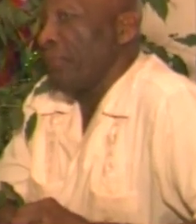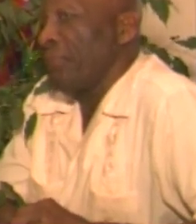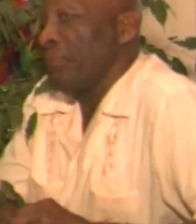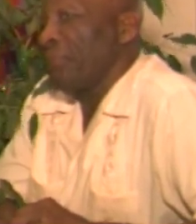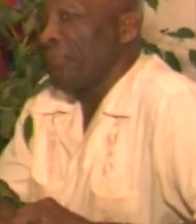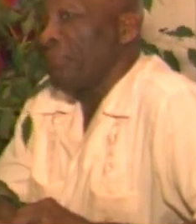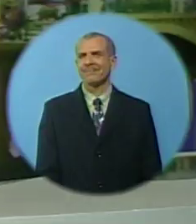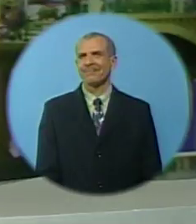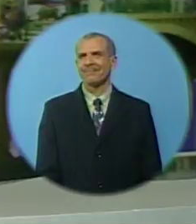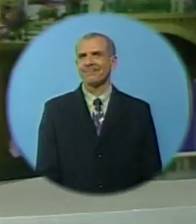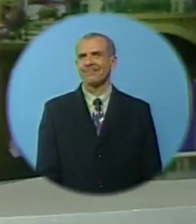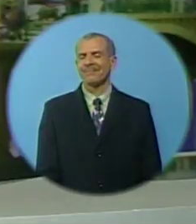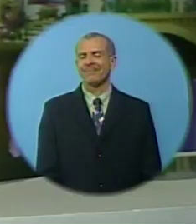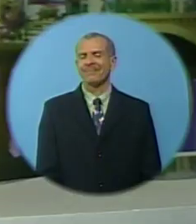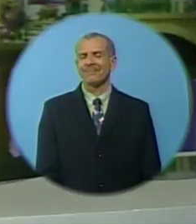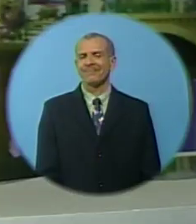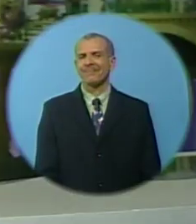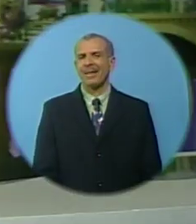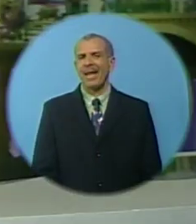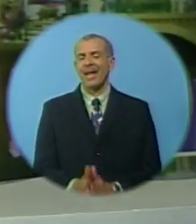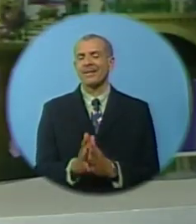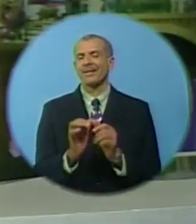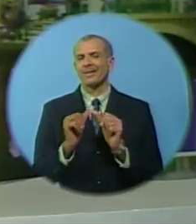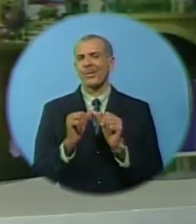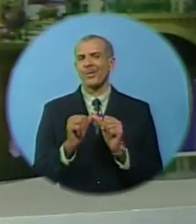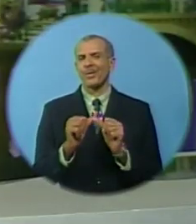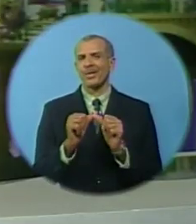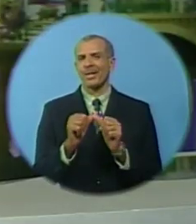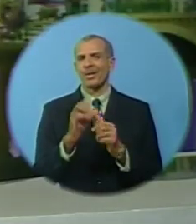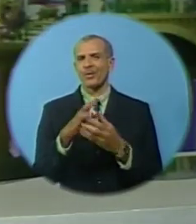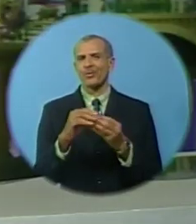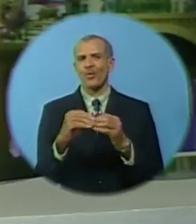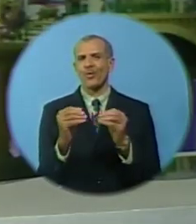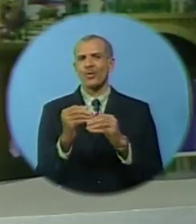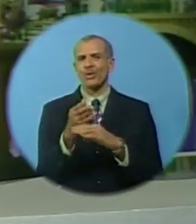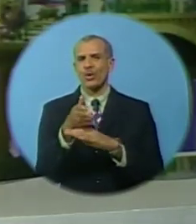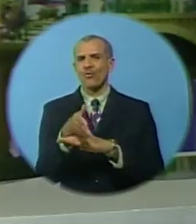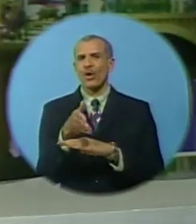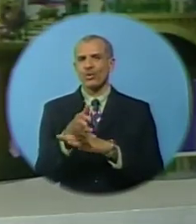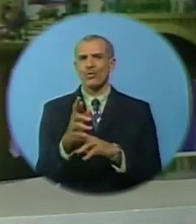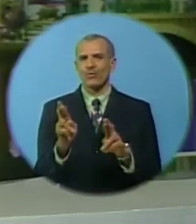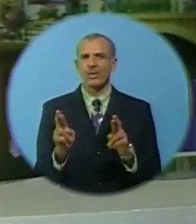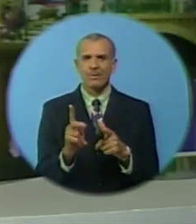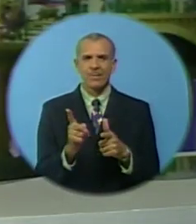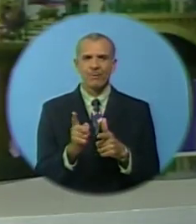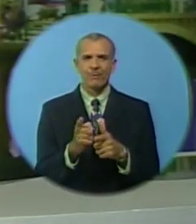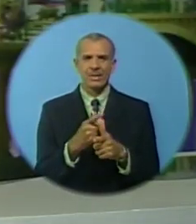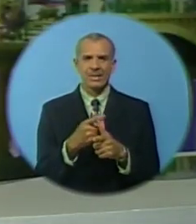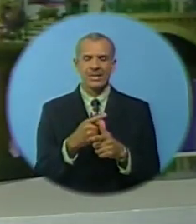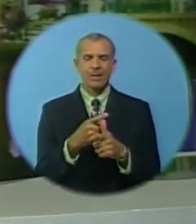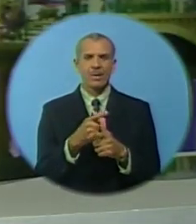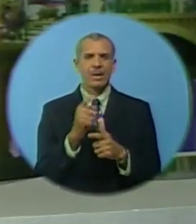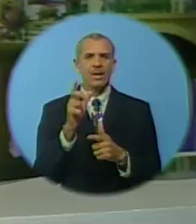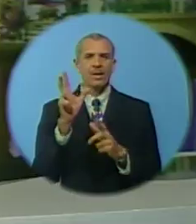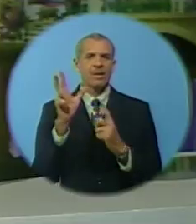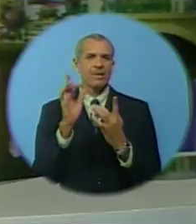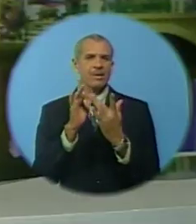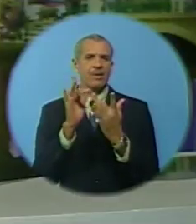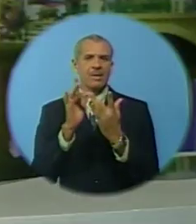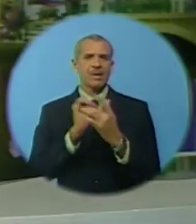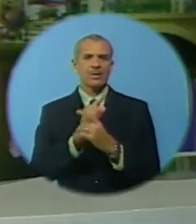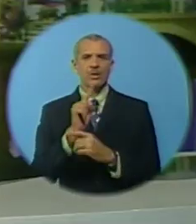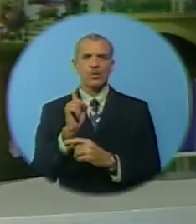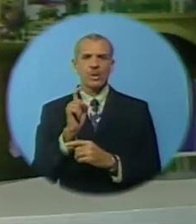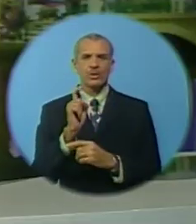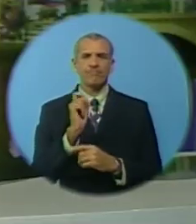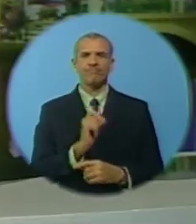Year. Well, still to come, a look at some of the stories making headlines across the region. But first, we want to hear from you on this